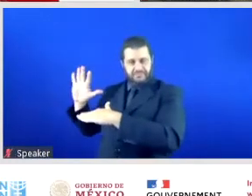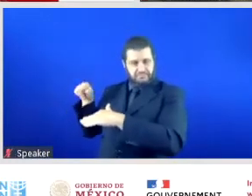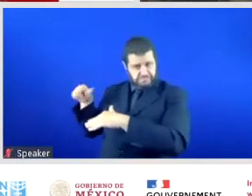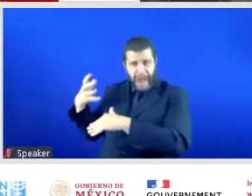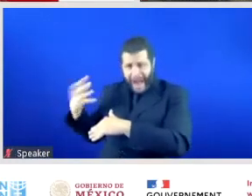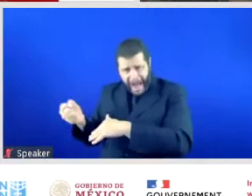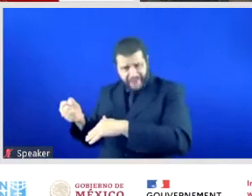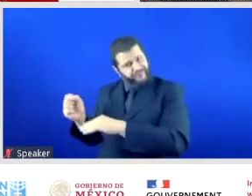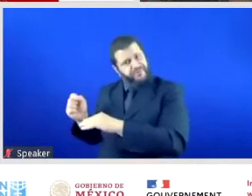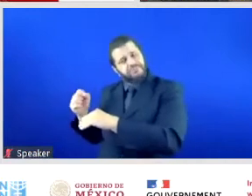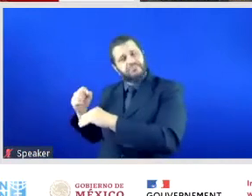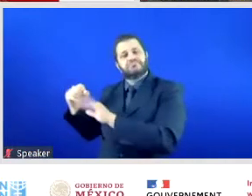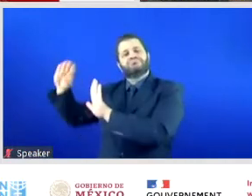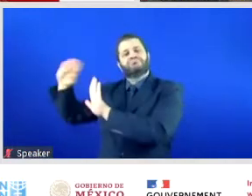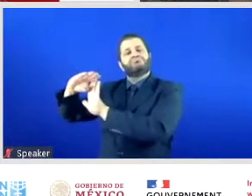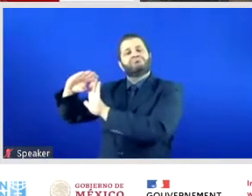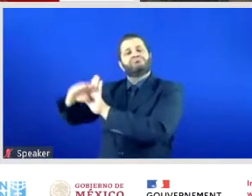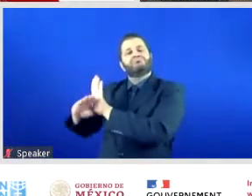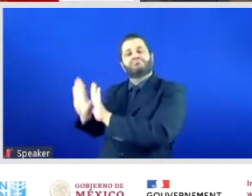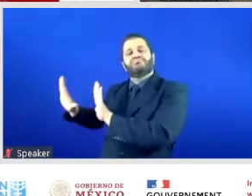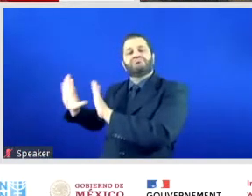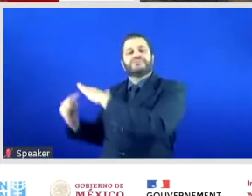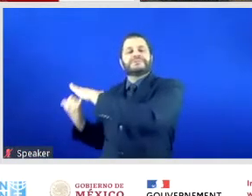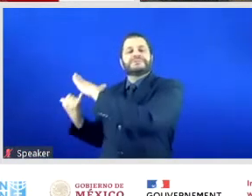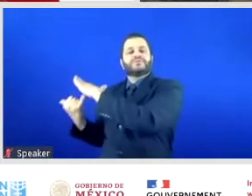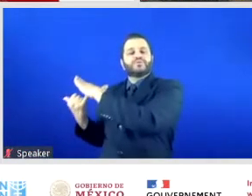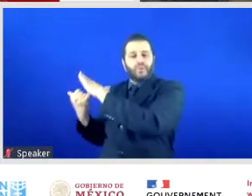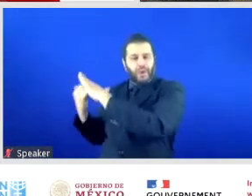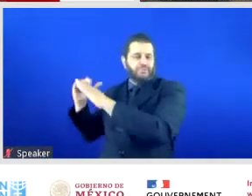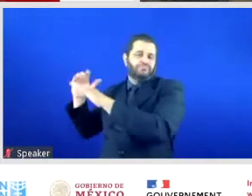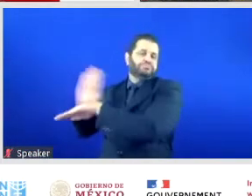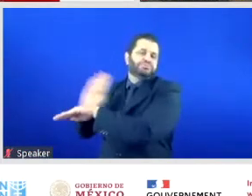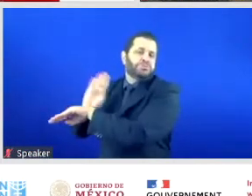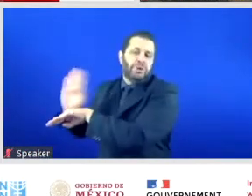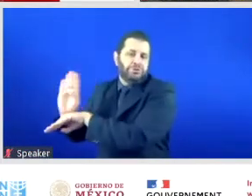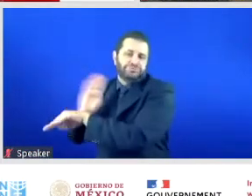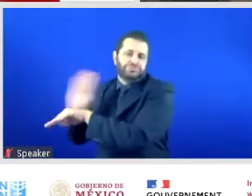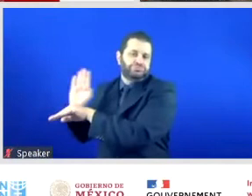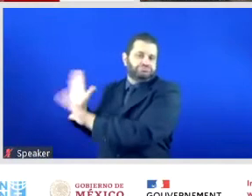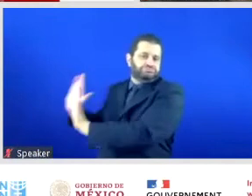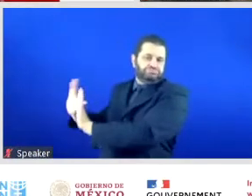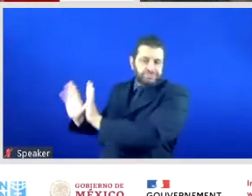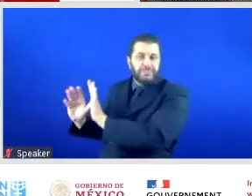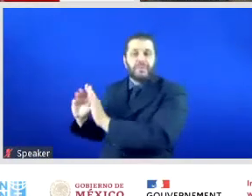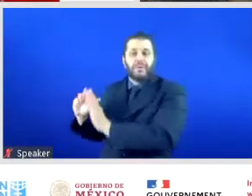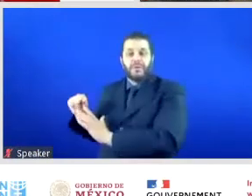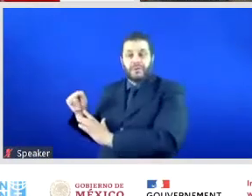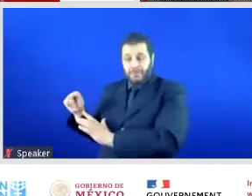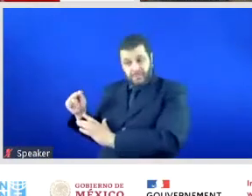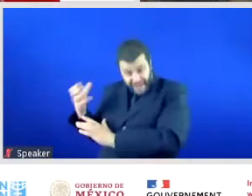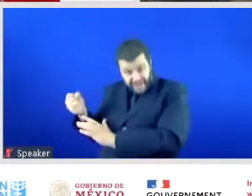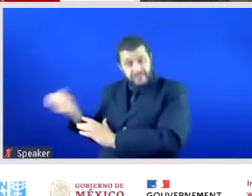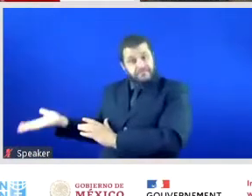pull people from the government to their sleeves and tell us, you need to come and you need to explain how come